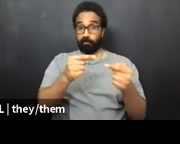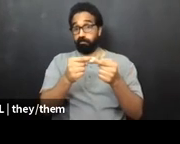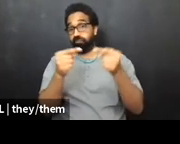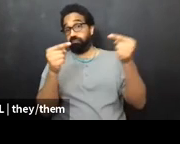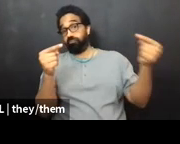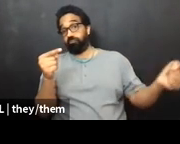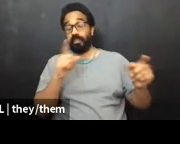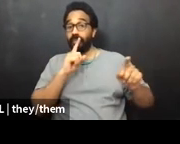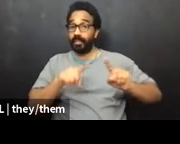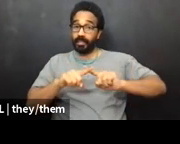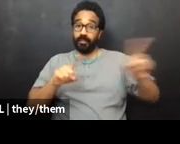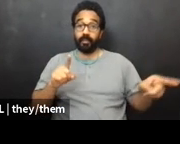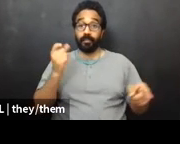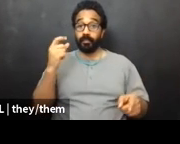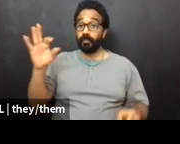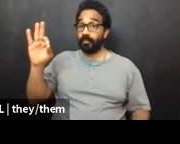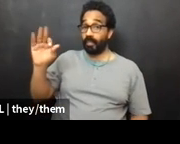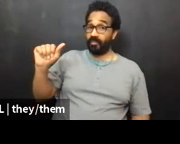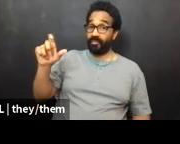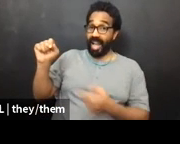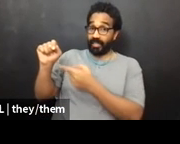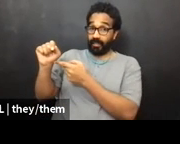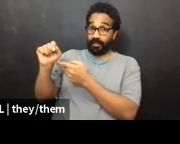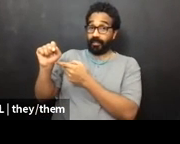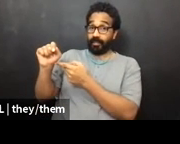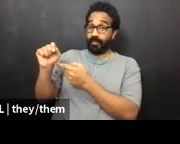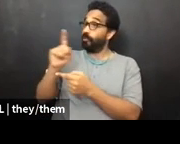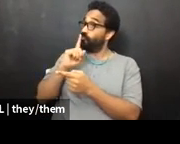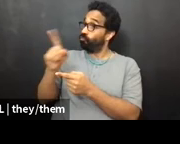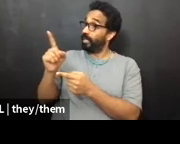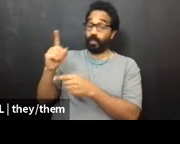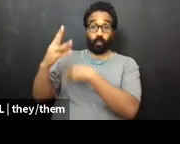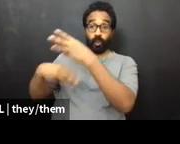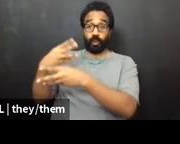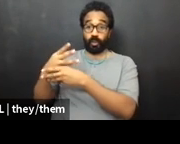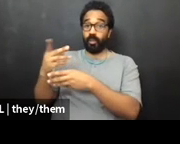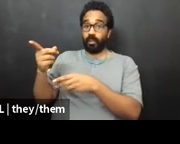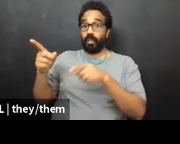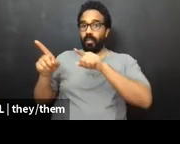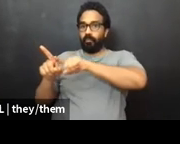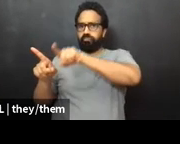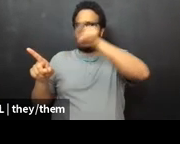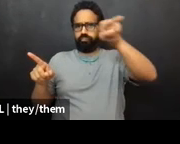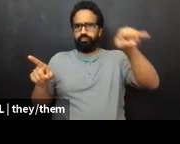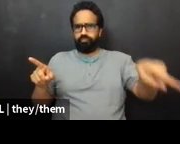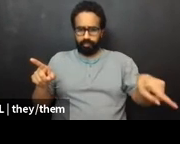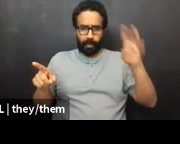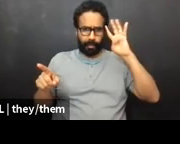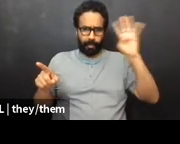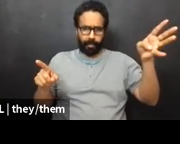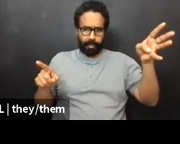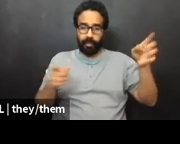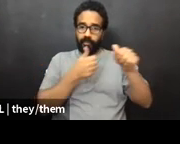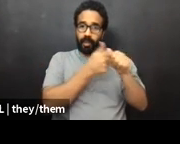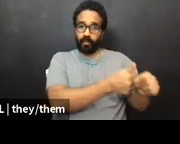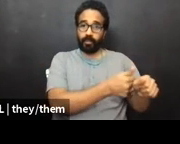If the fact does not work with their belief, they may be able to deny that in an instant. And now, how do we as communicators, how do we respond to that if